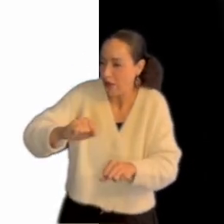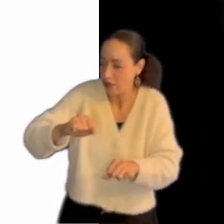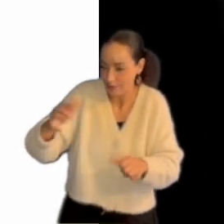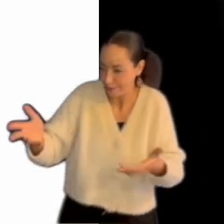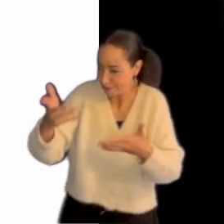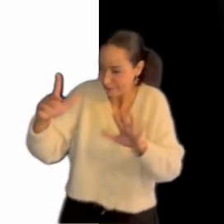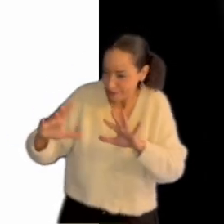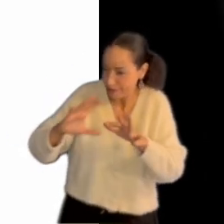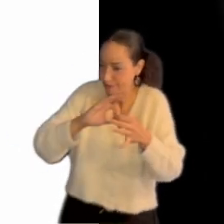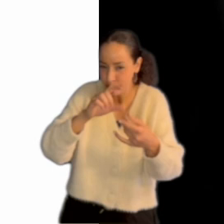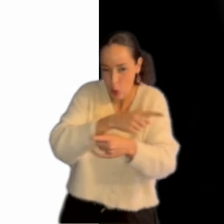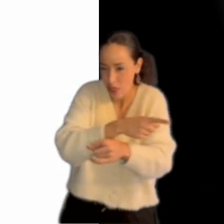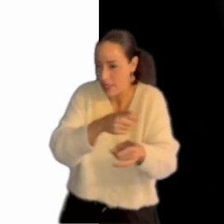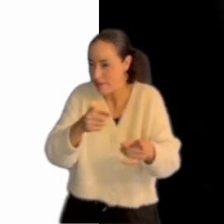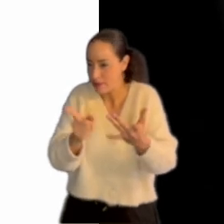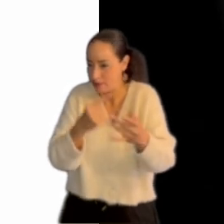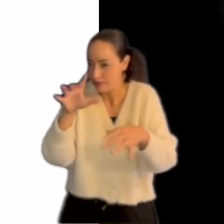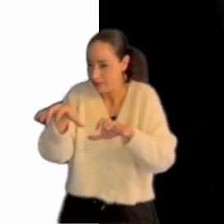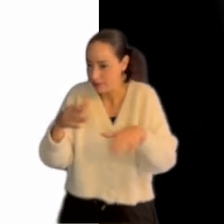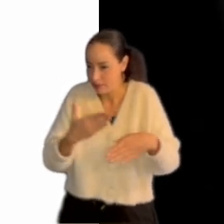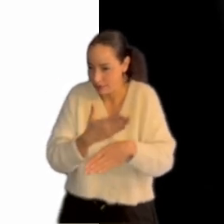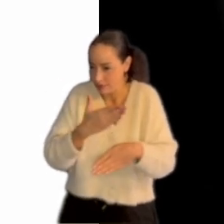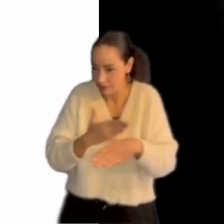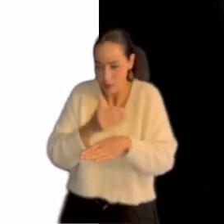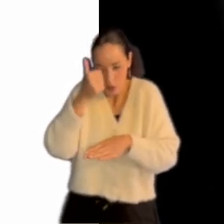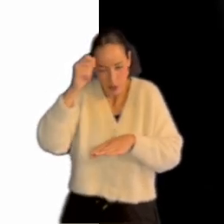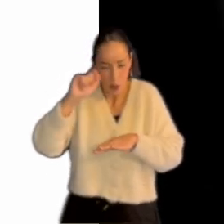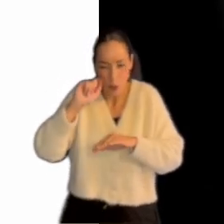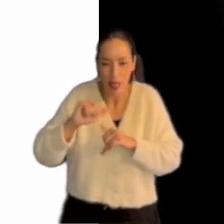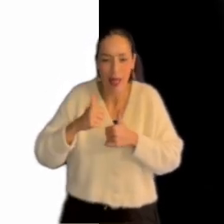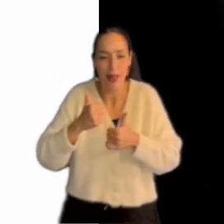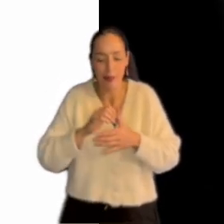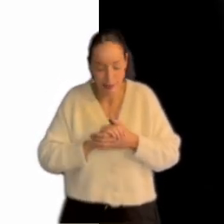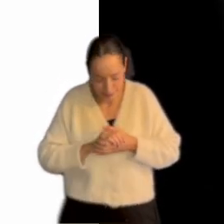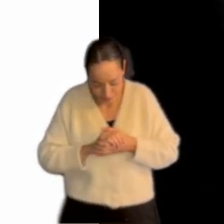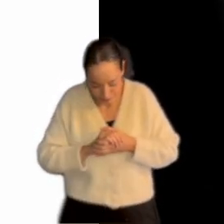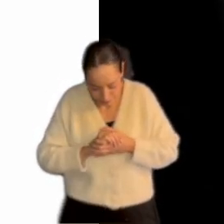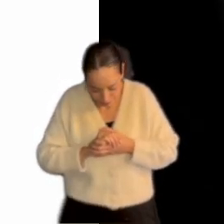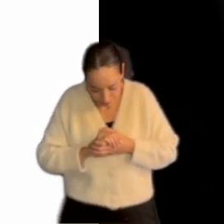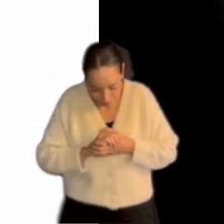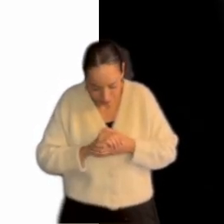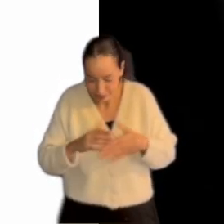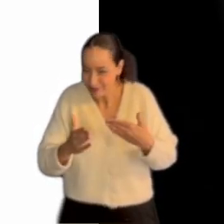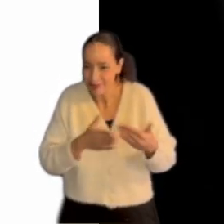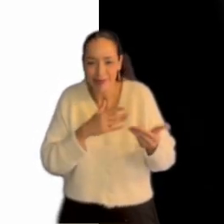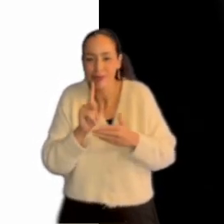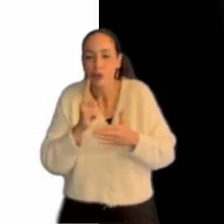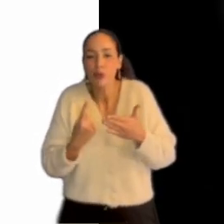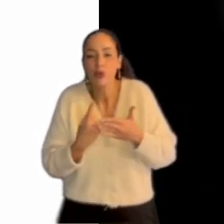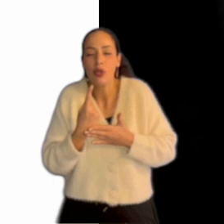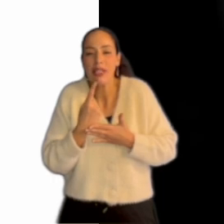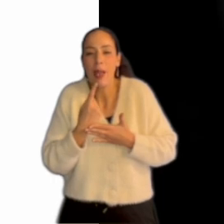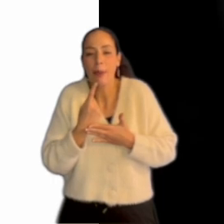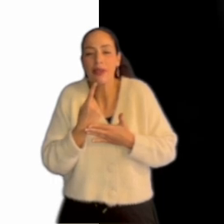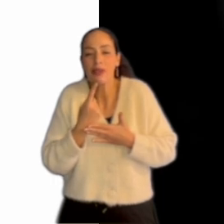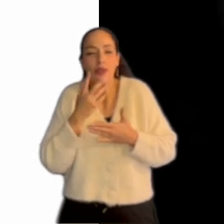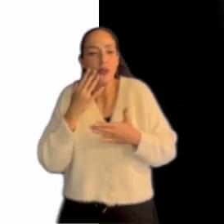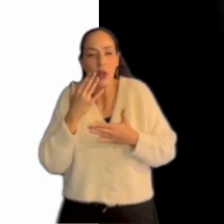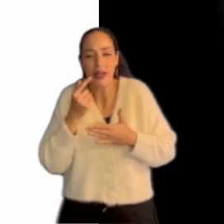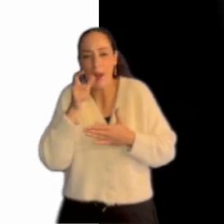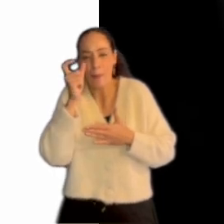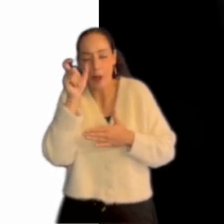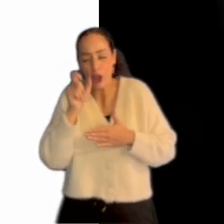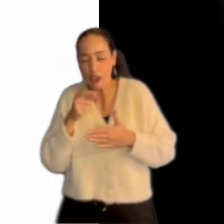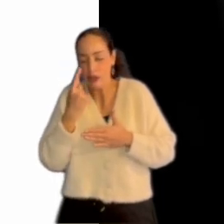happened to plunge someone into darkness, reconnection to friends, family and communities is vital for recovery. As Judith Lewis Herman